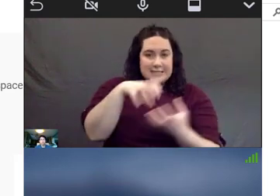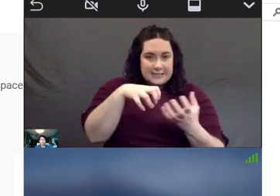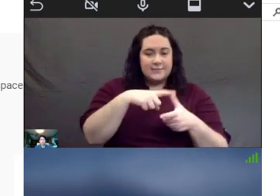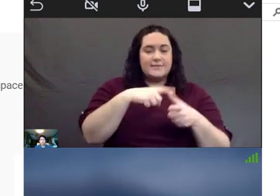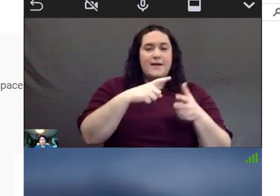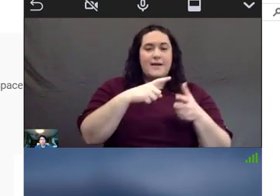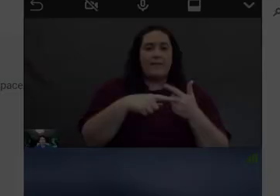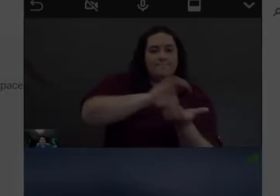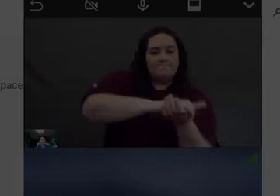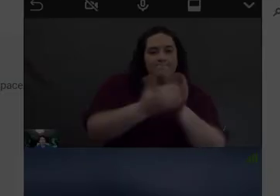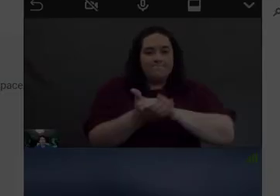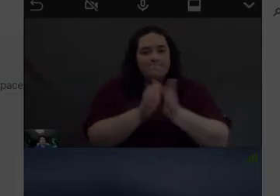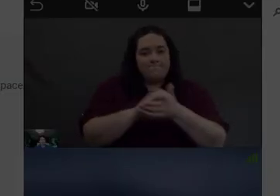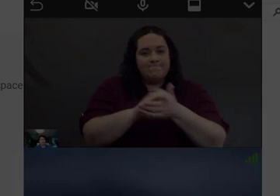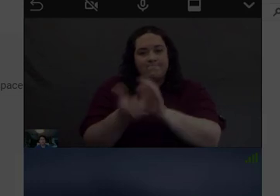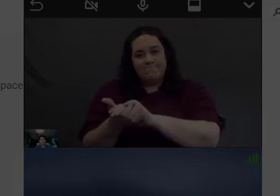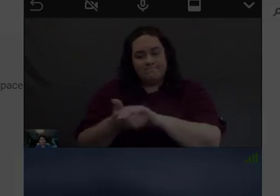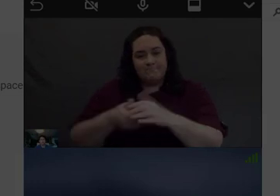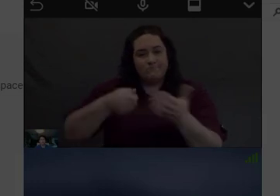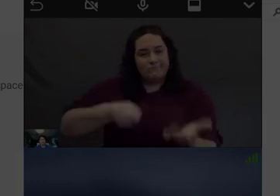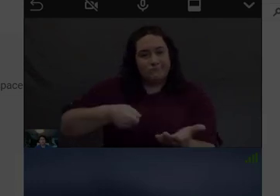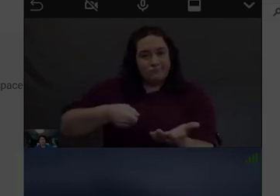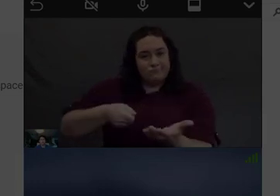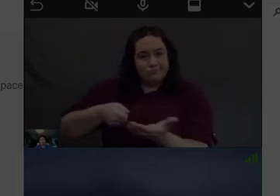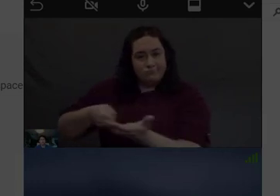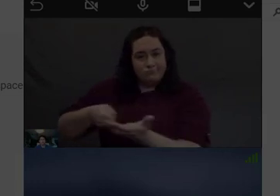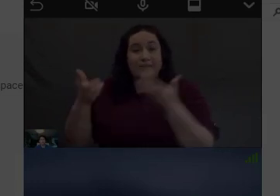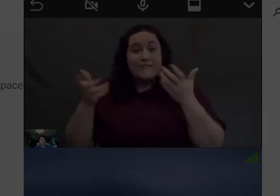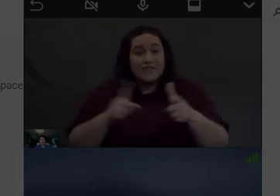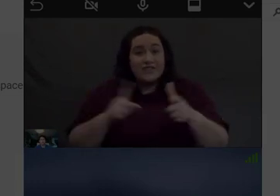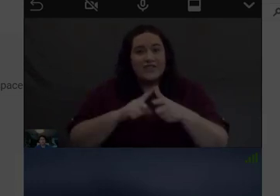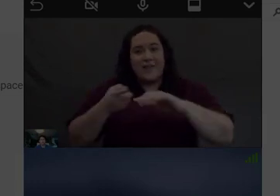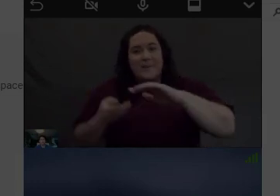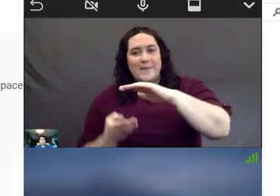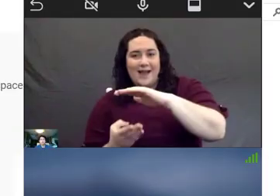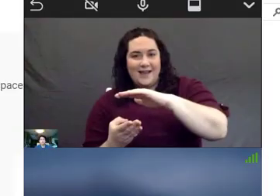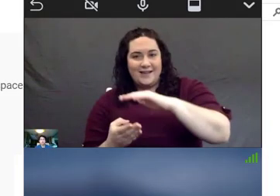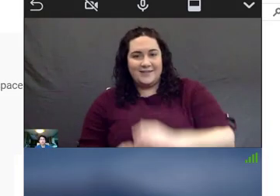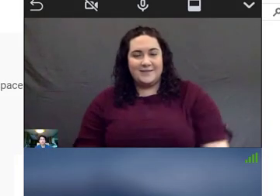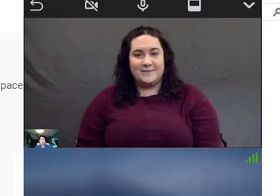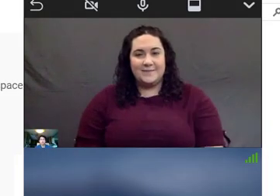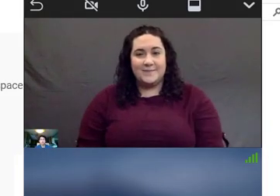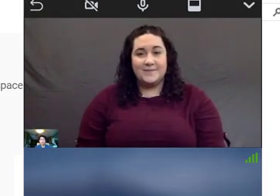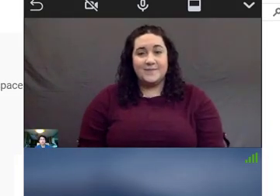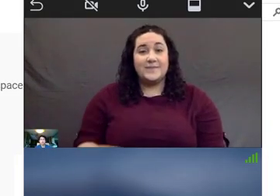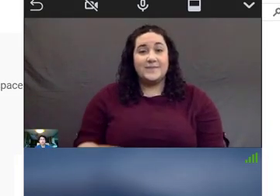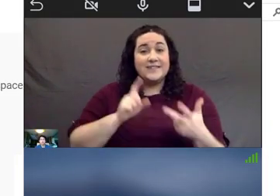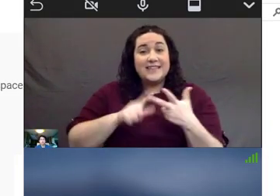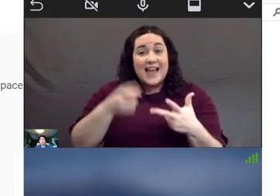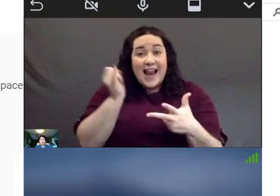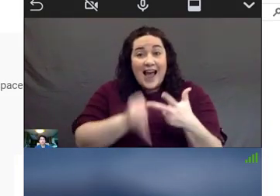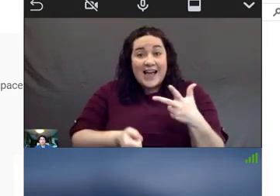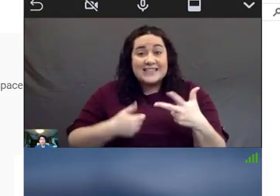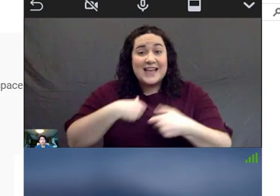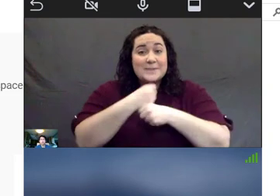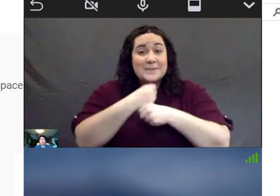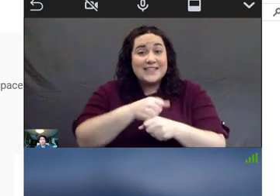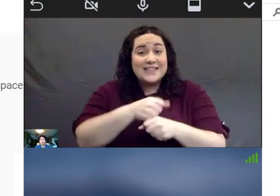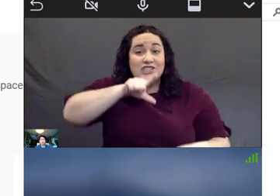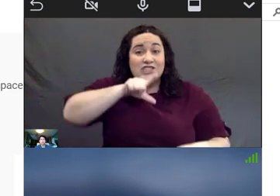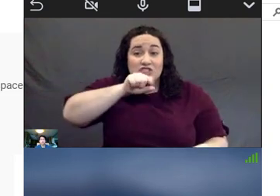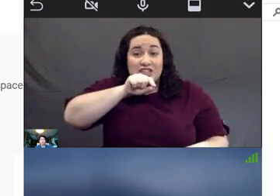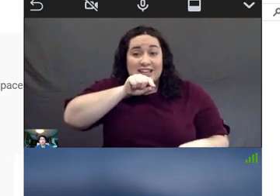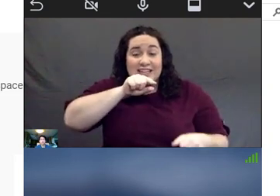spatchcocked a chicken, which is a fun way to do it. So here, that's in this video here. You flip the chicken over, you cut out the